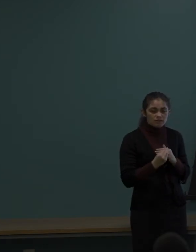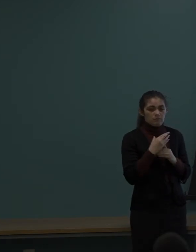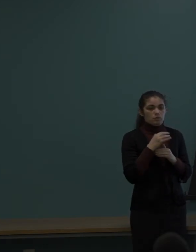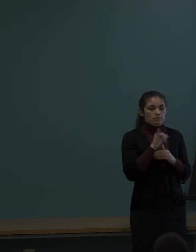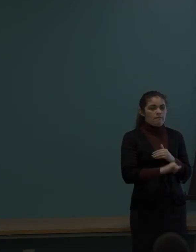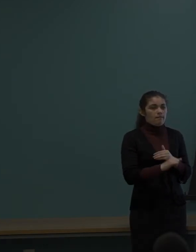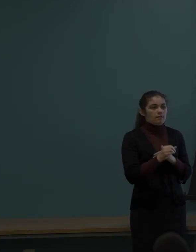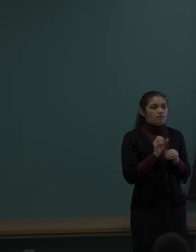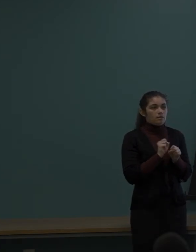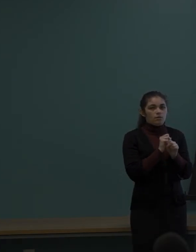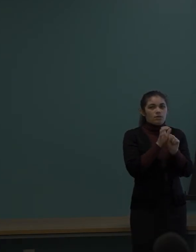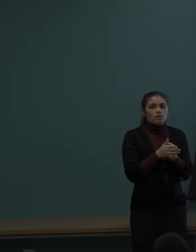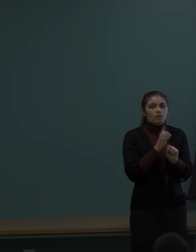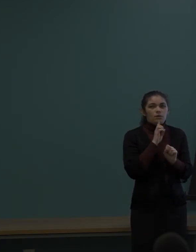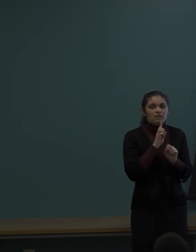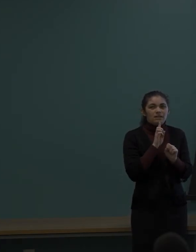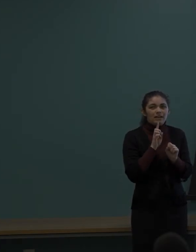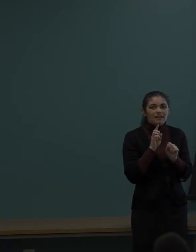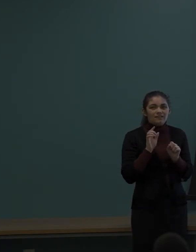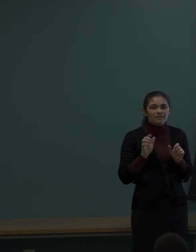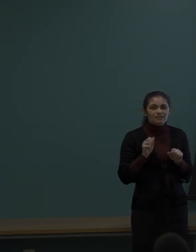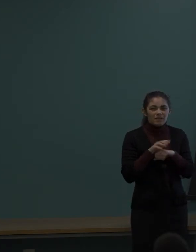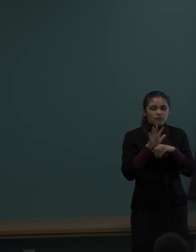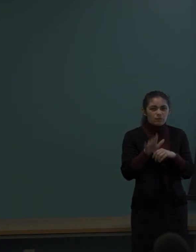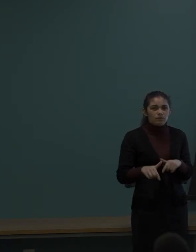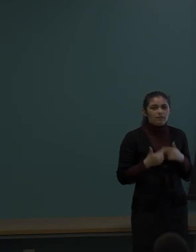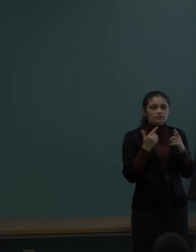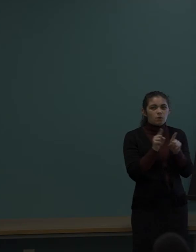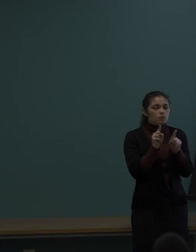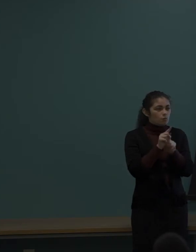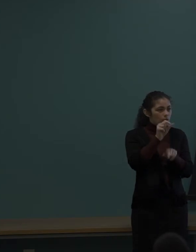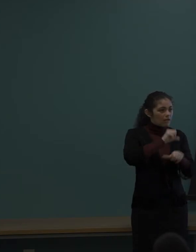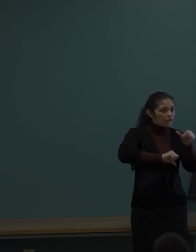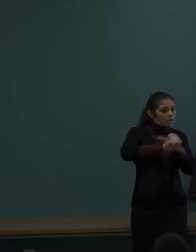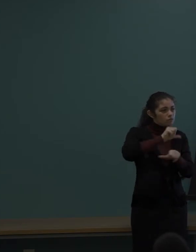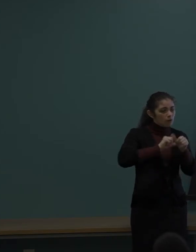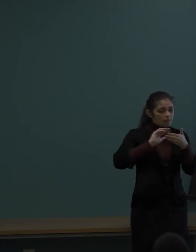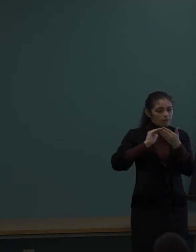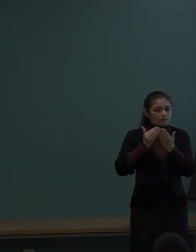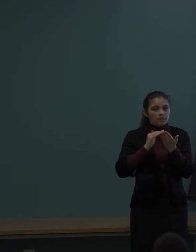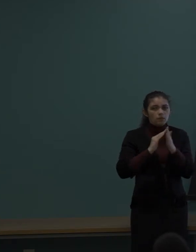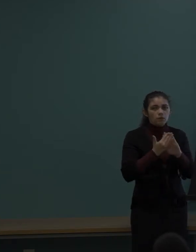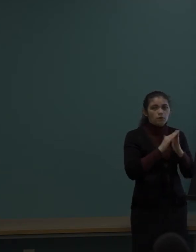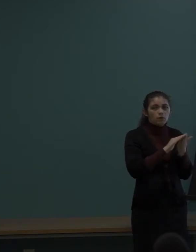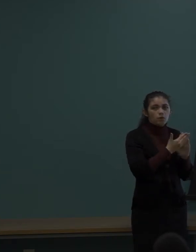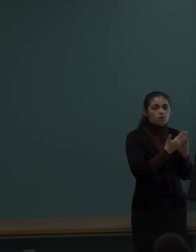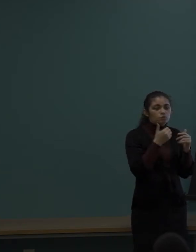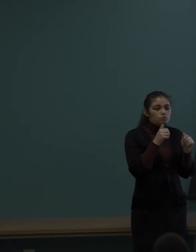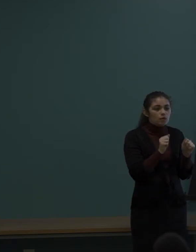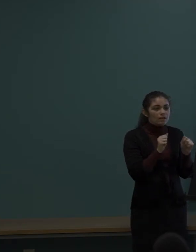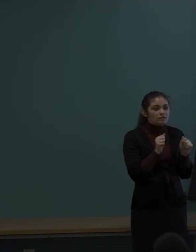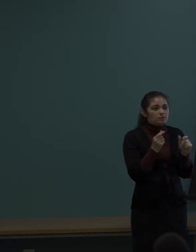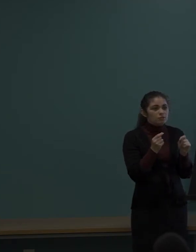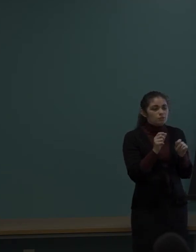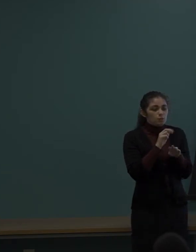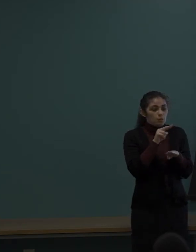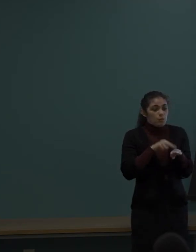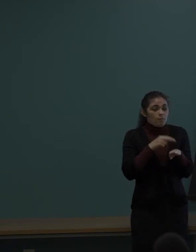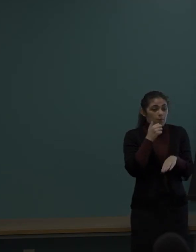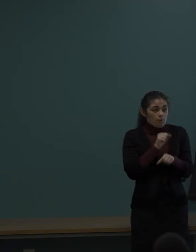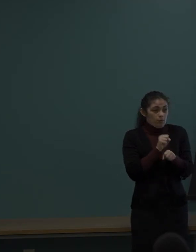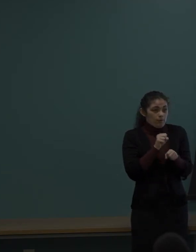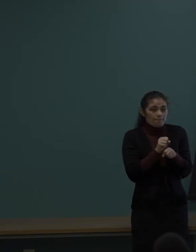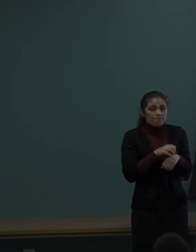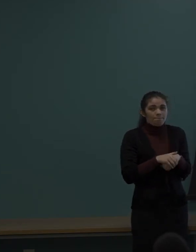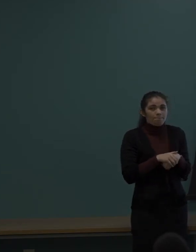this infection. And that's affecting their livelihoods, but it's also affecting interactions in the community as they try to do their essential work.